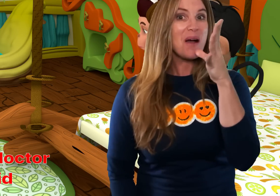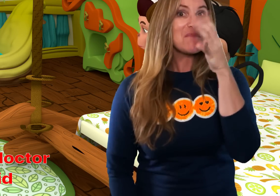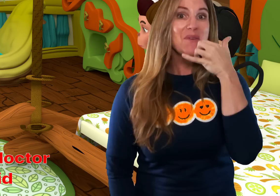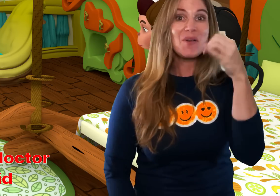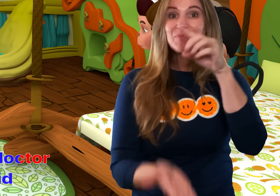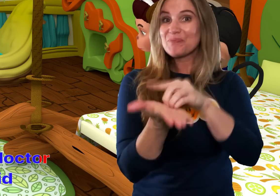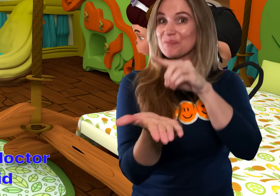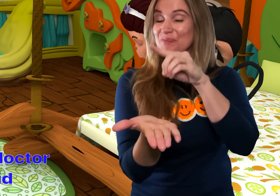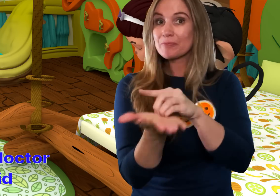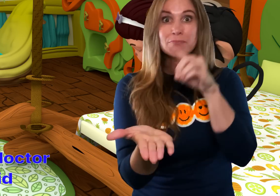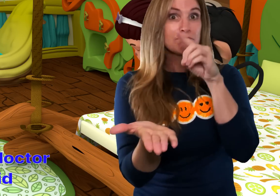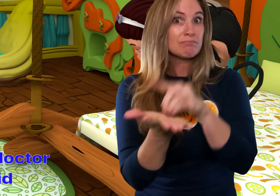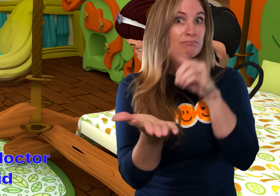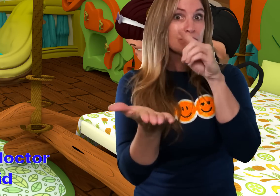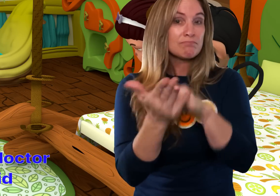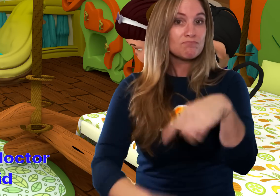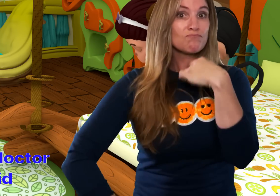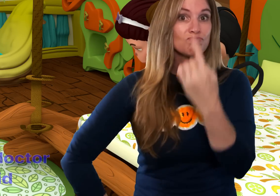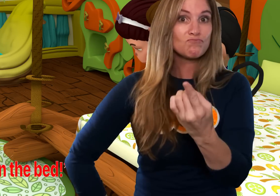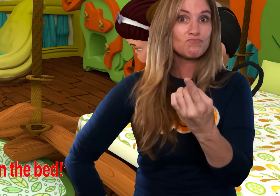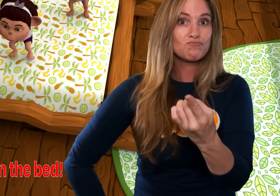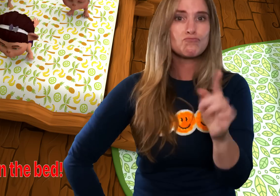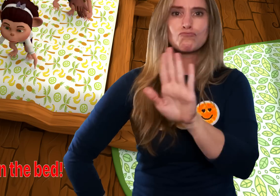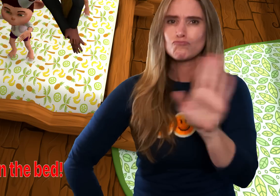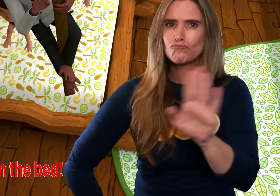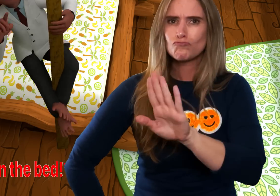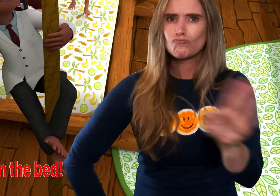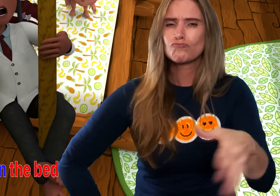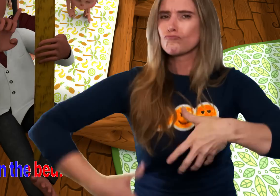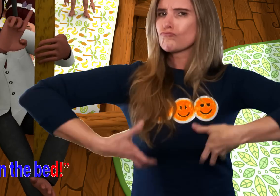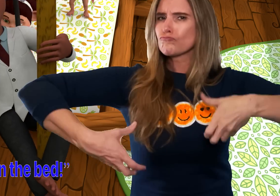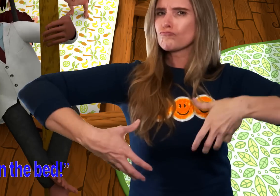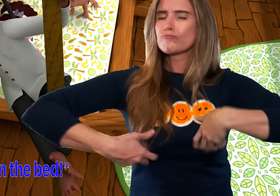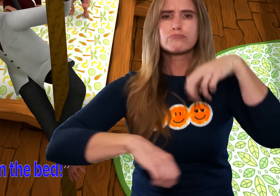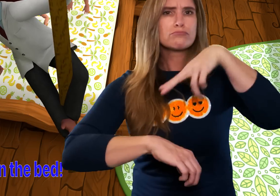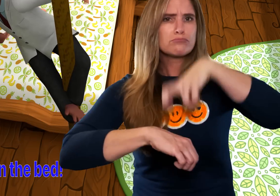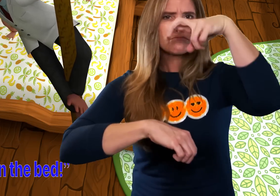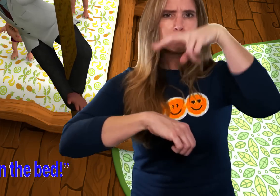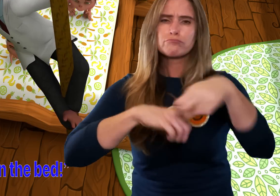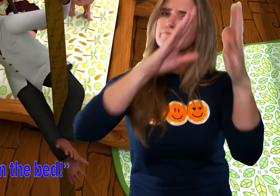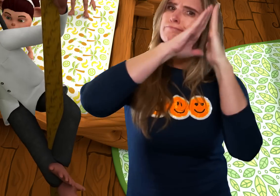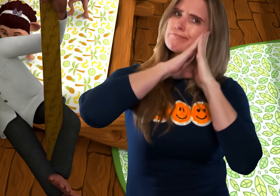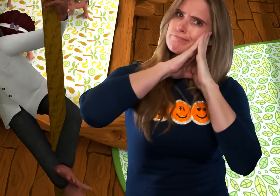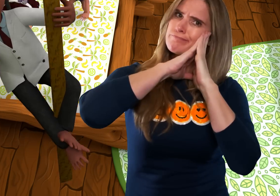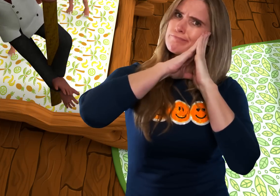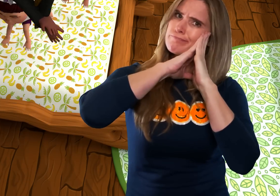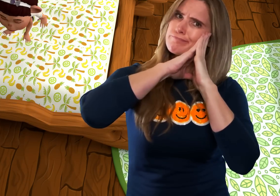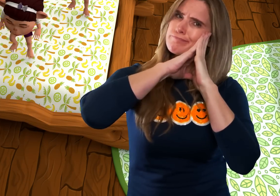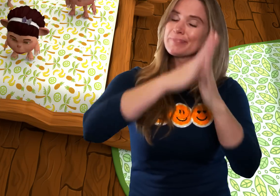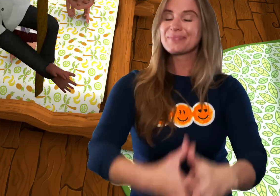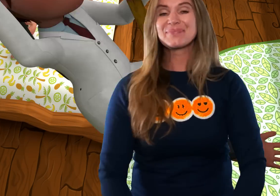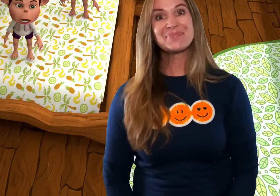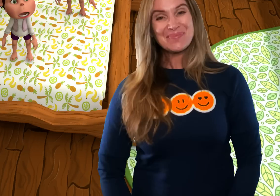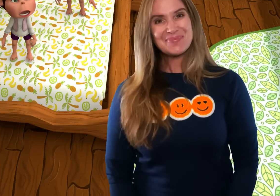mama called the doctor and the doctor said no more monkeys jumping on the